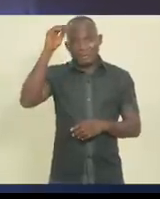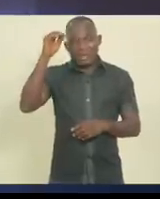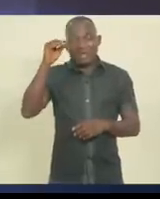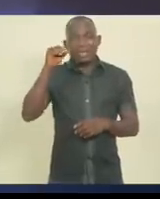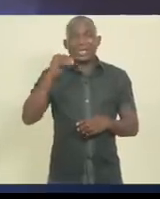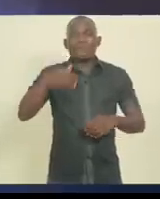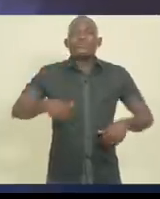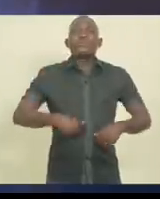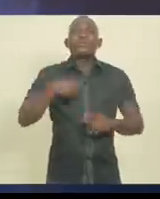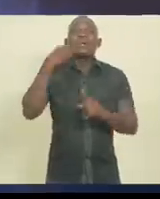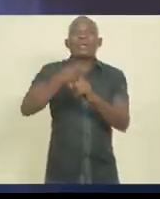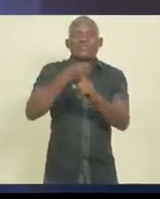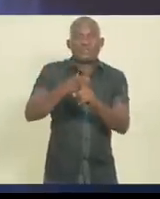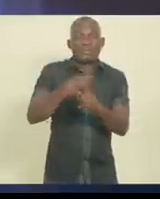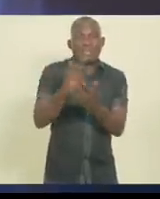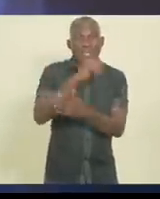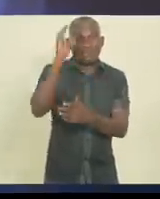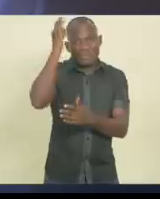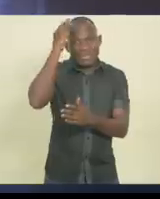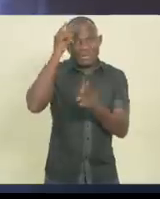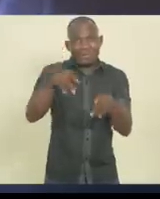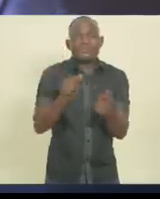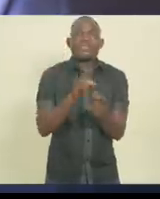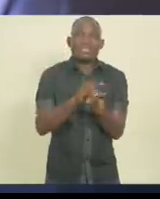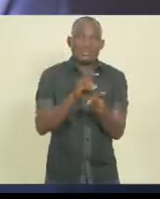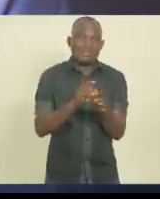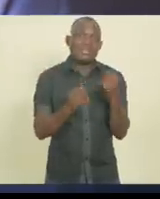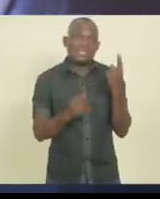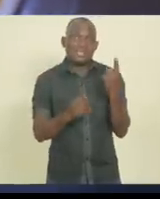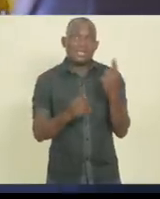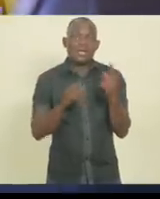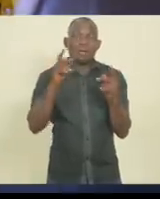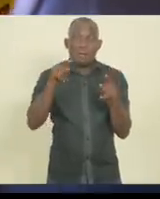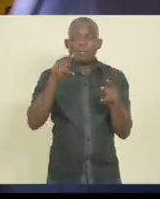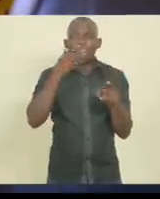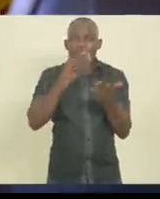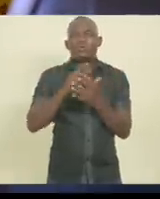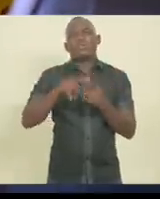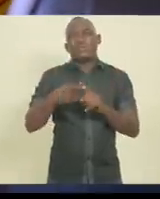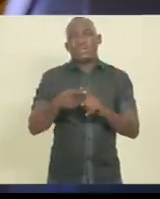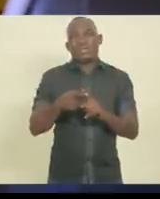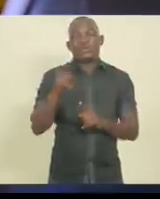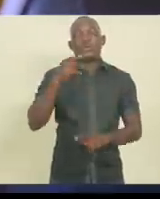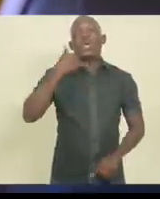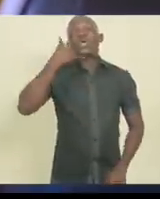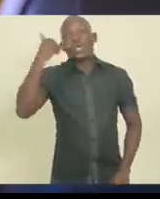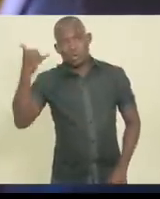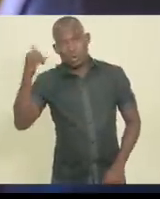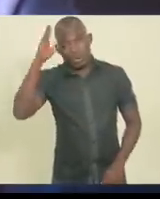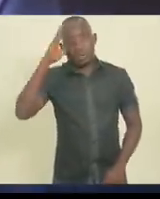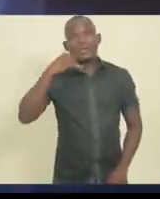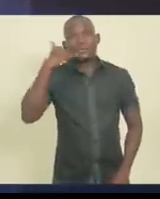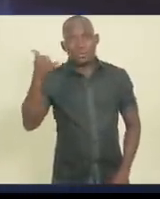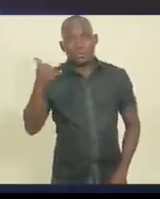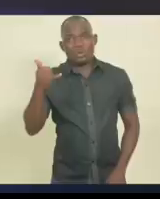very good friend of mine. Give him a call, okay? But I also call him to let him know that you would call. All